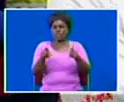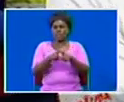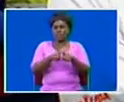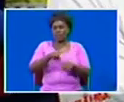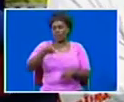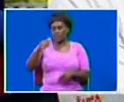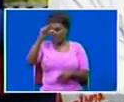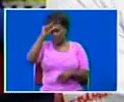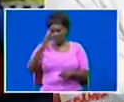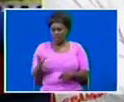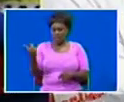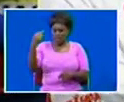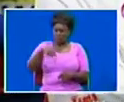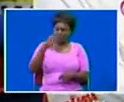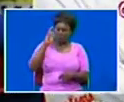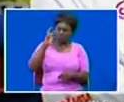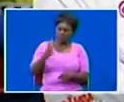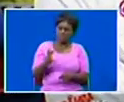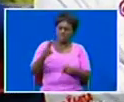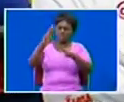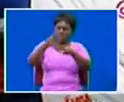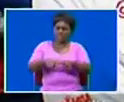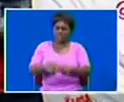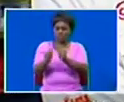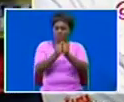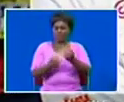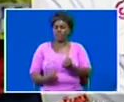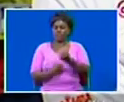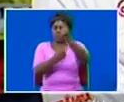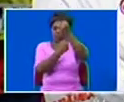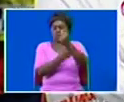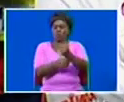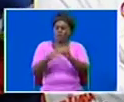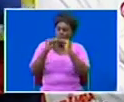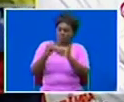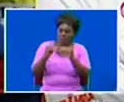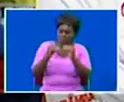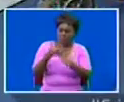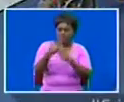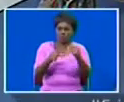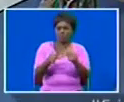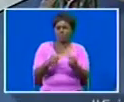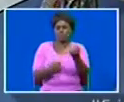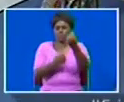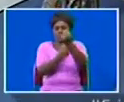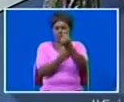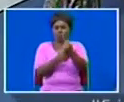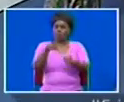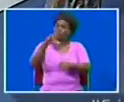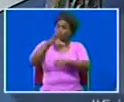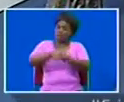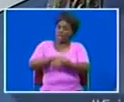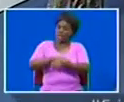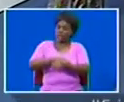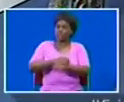there, as we come to your county, receive us, let's together support and educate this generation. And talking about support, have you been getting support